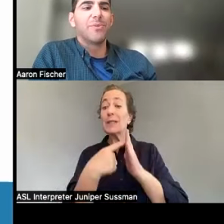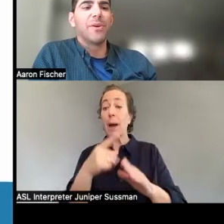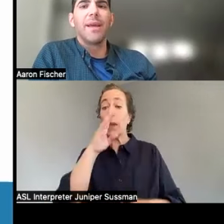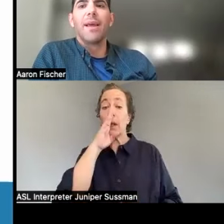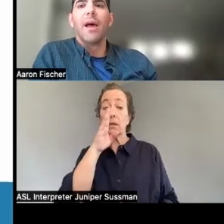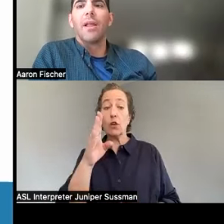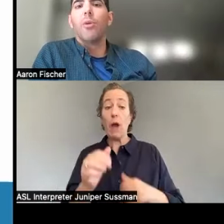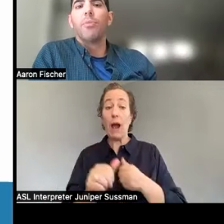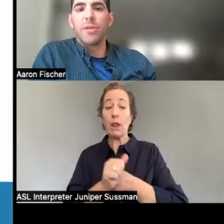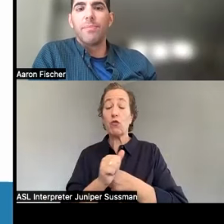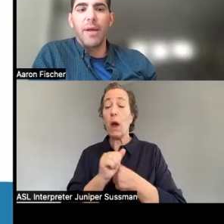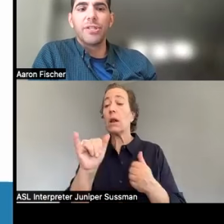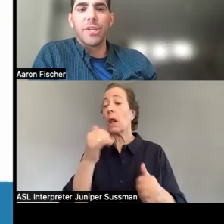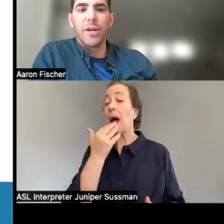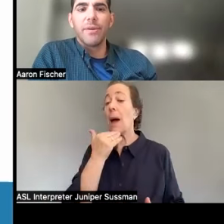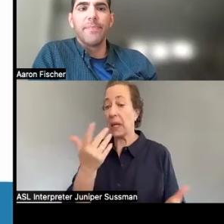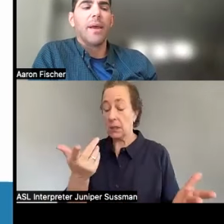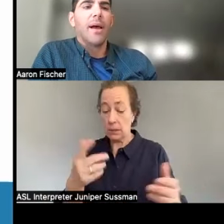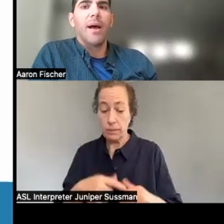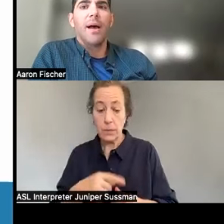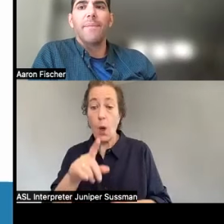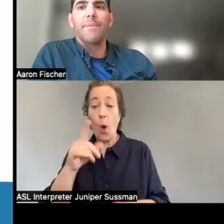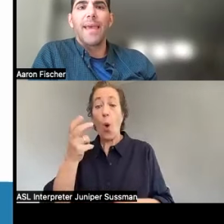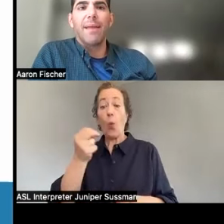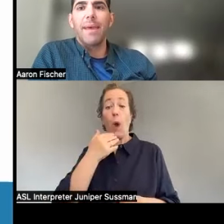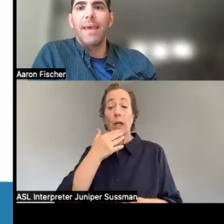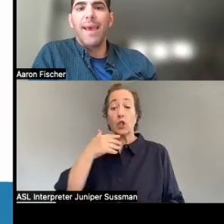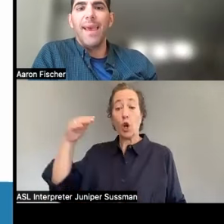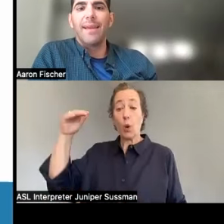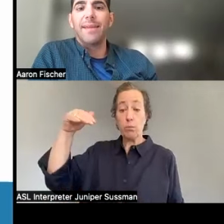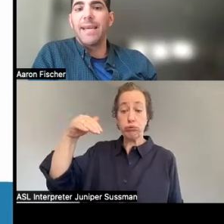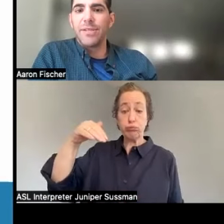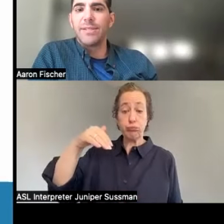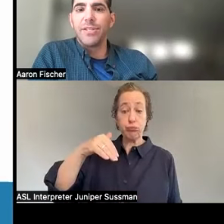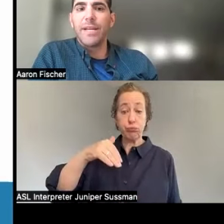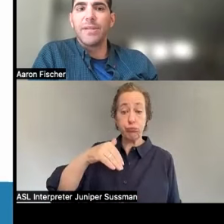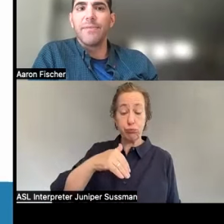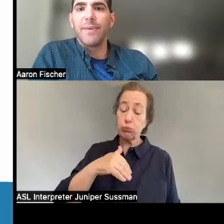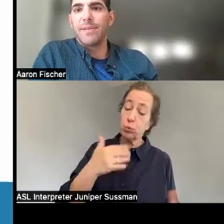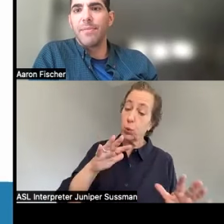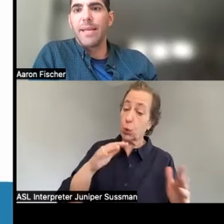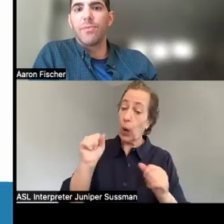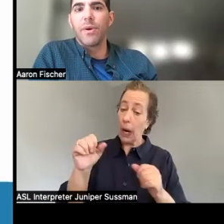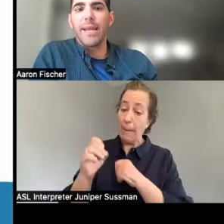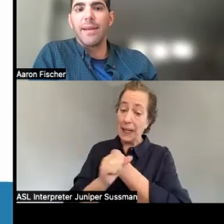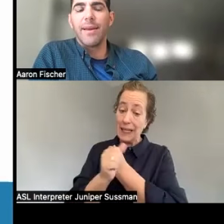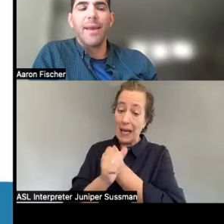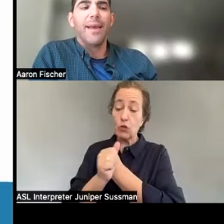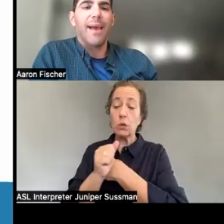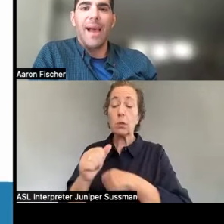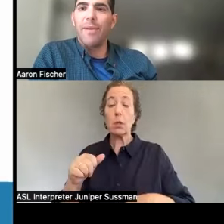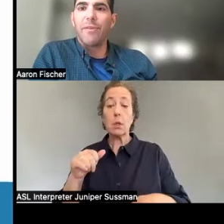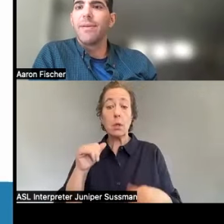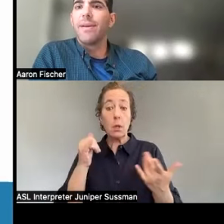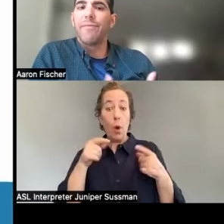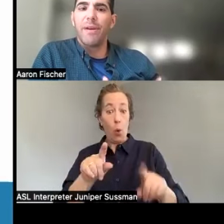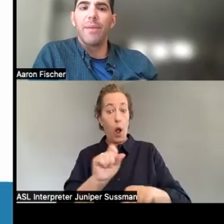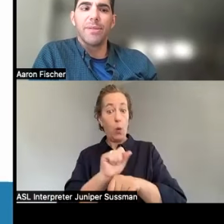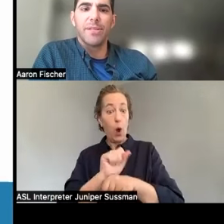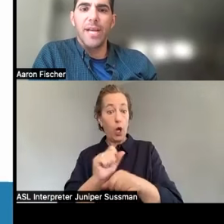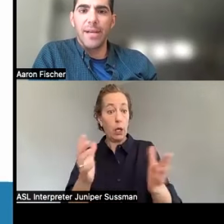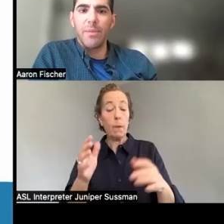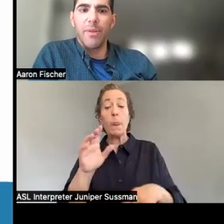diabetes world. A low blood sugar can be a dangerous situation while somebody is working. However,